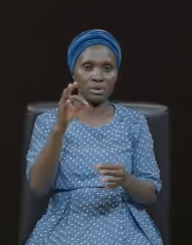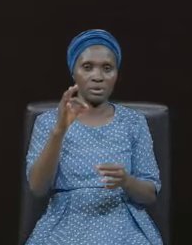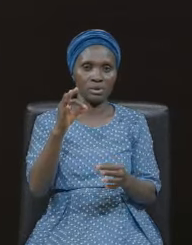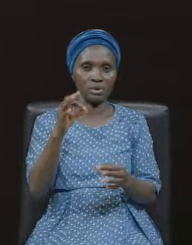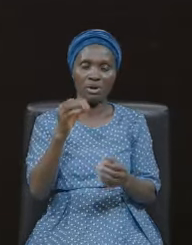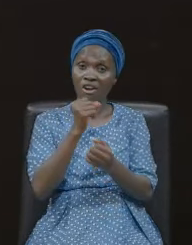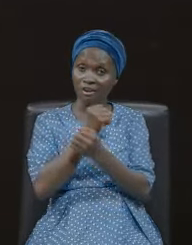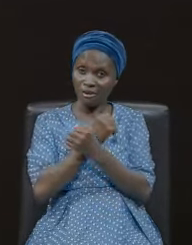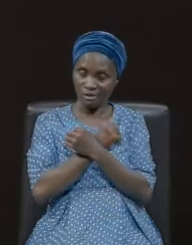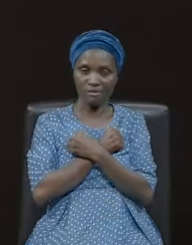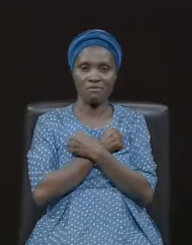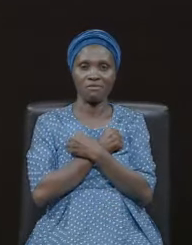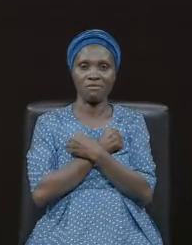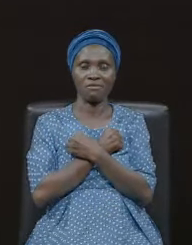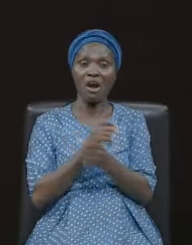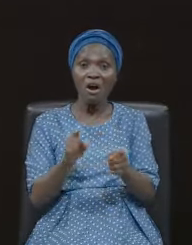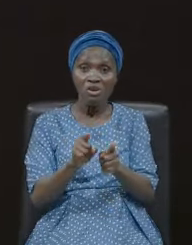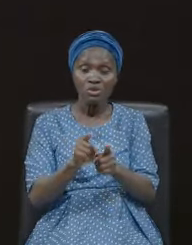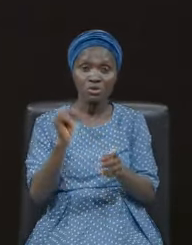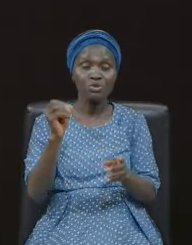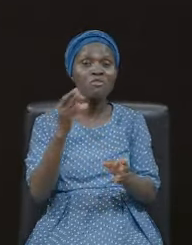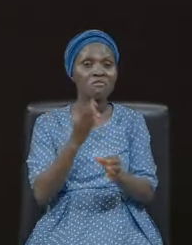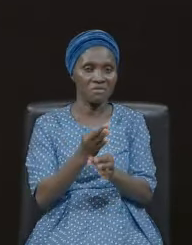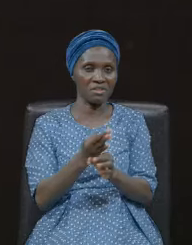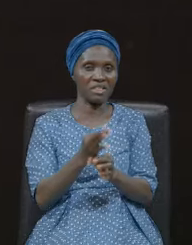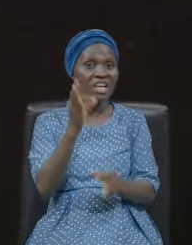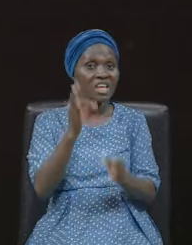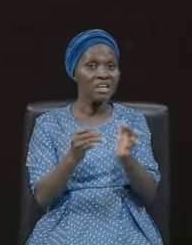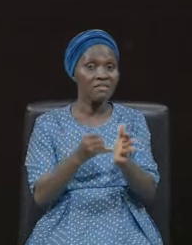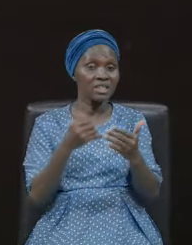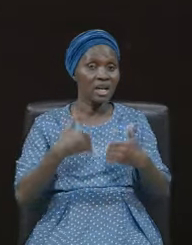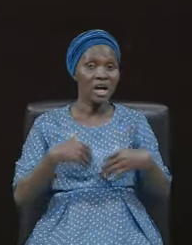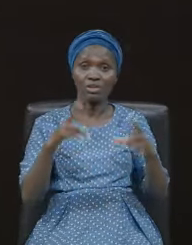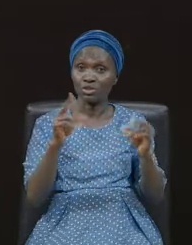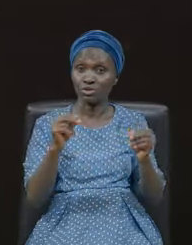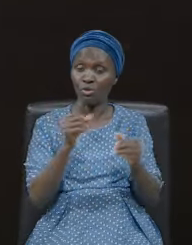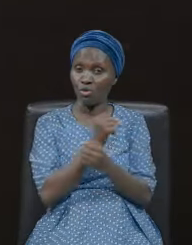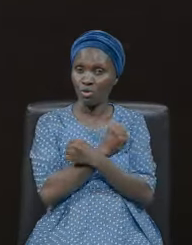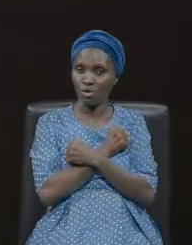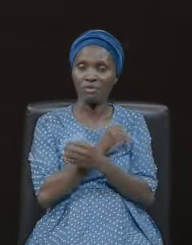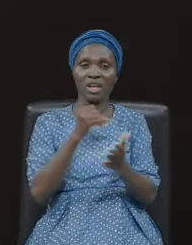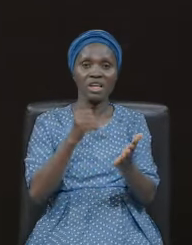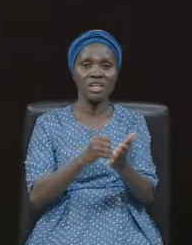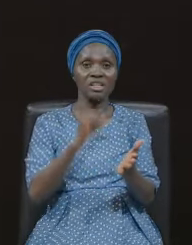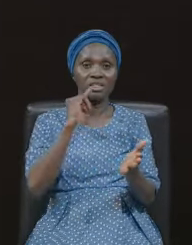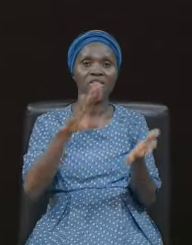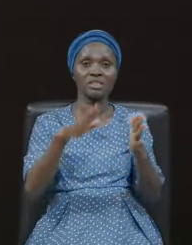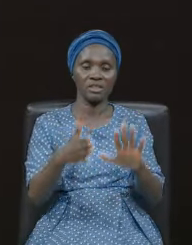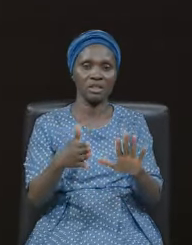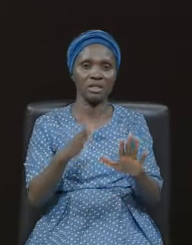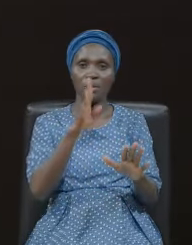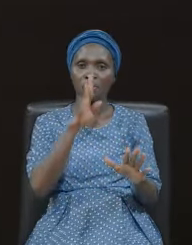even so faith. If it has no love, it's dead, being alone.